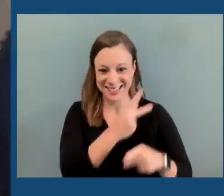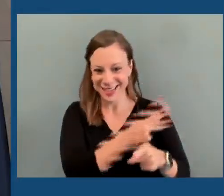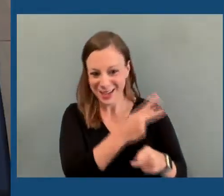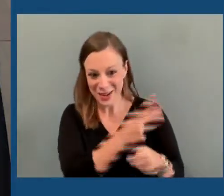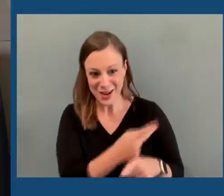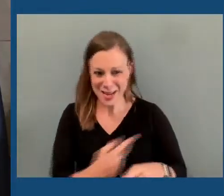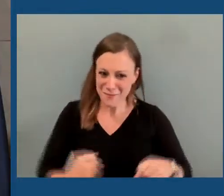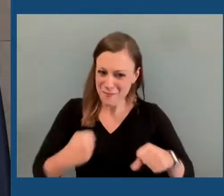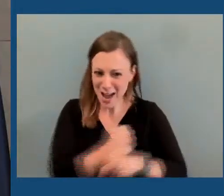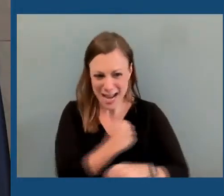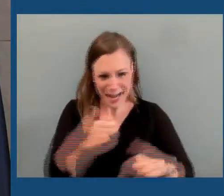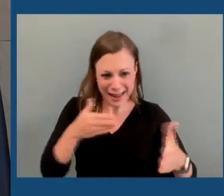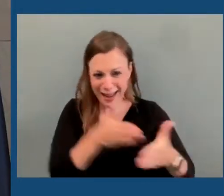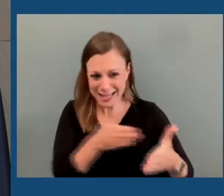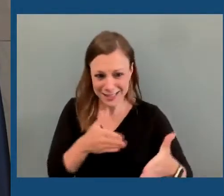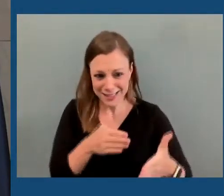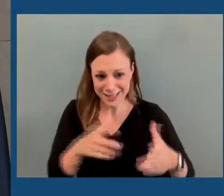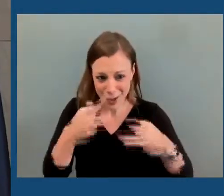appreciate it.